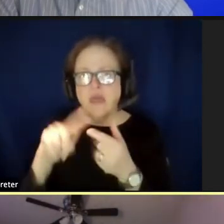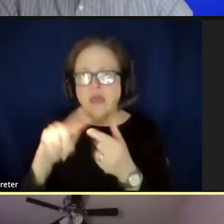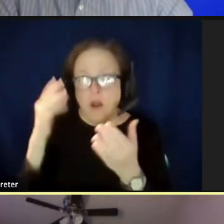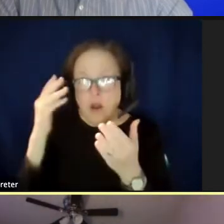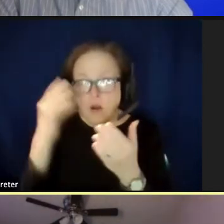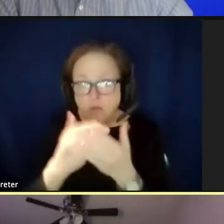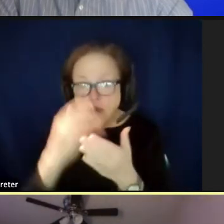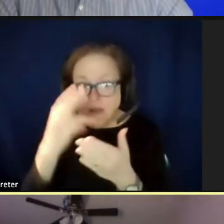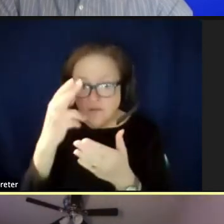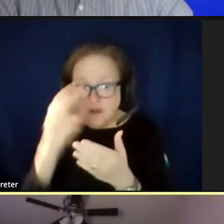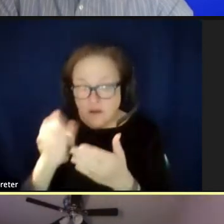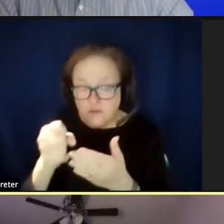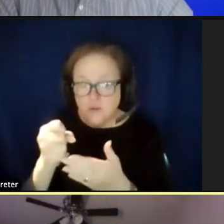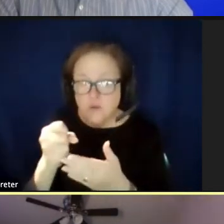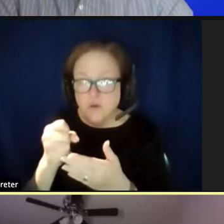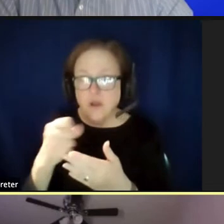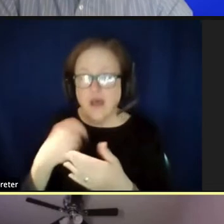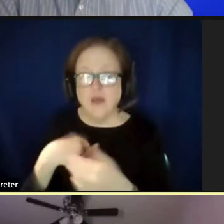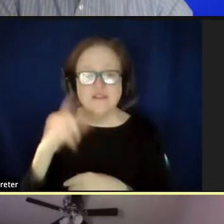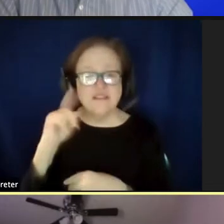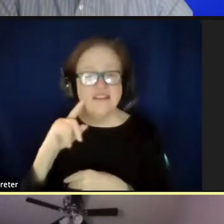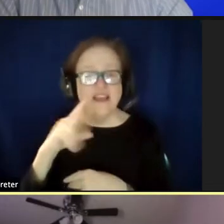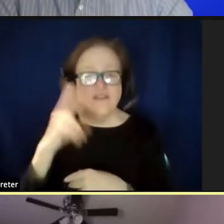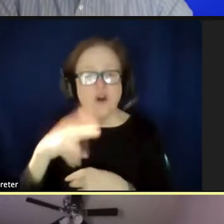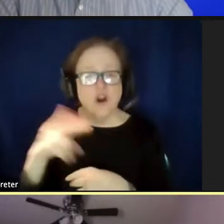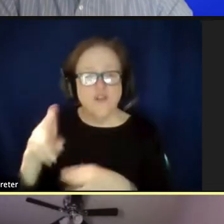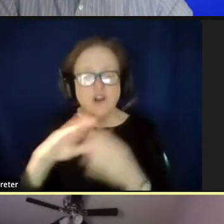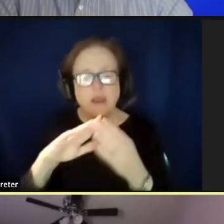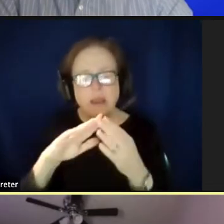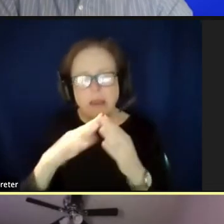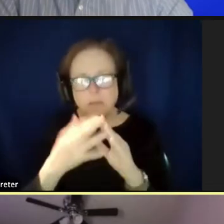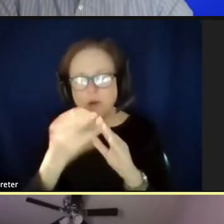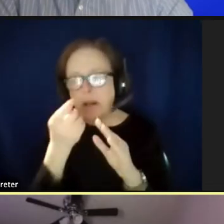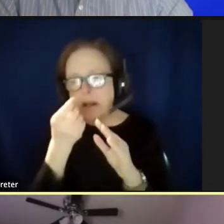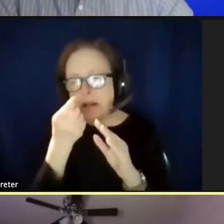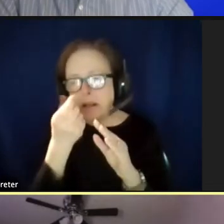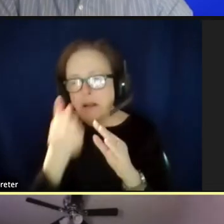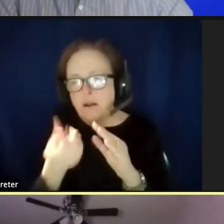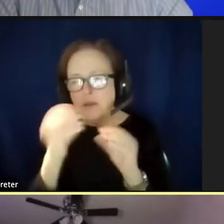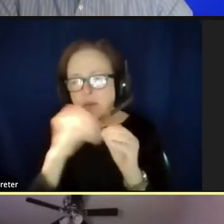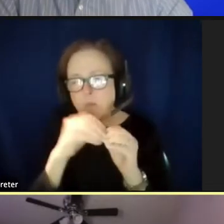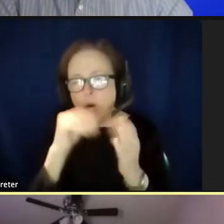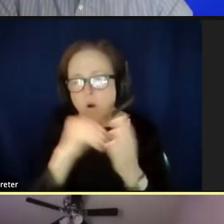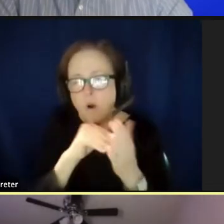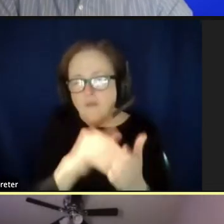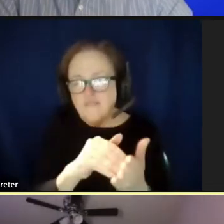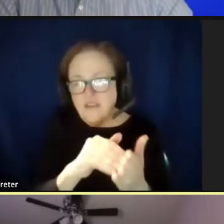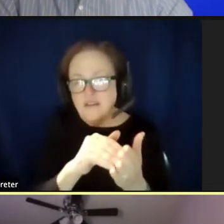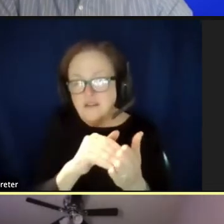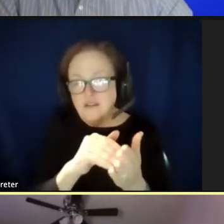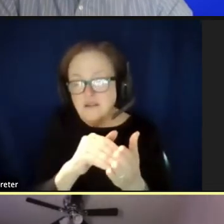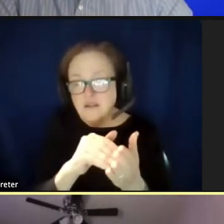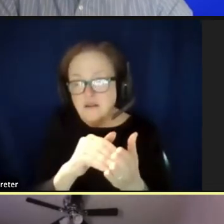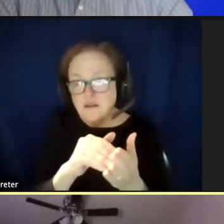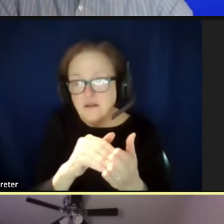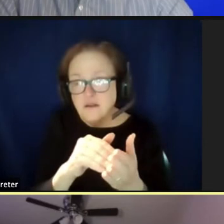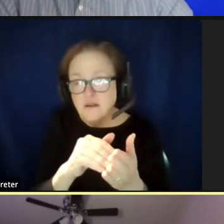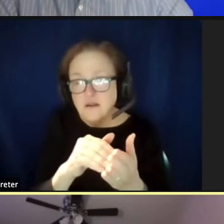I was in the deaf and hard of hearing community a little bit more often. So I got to go out on